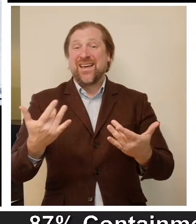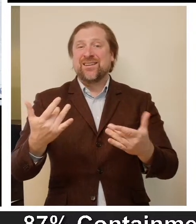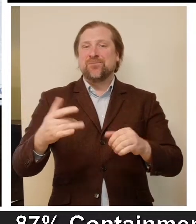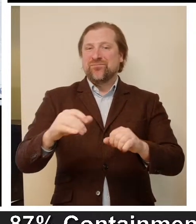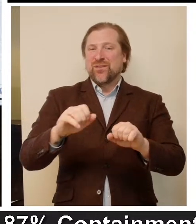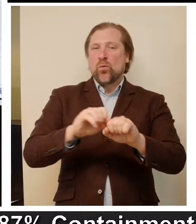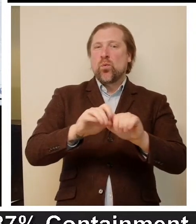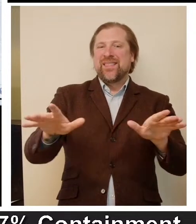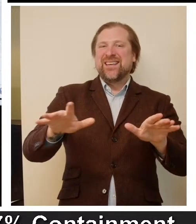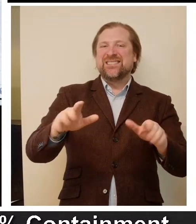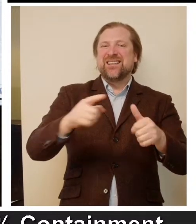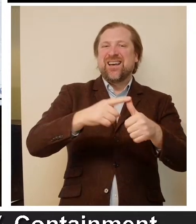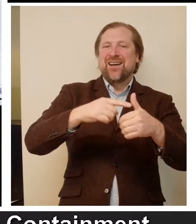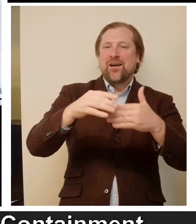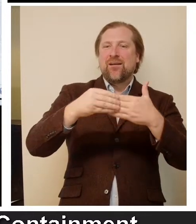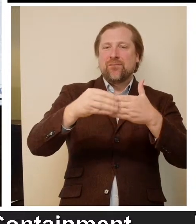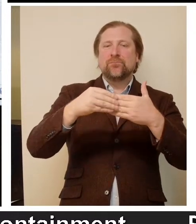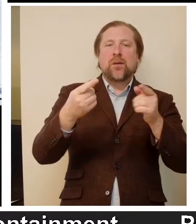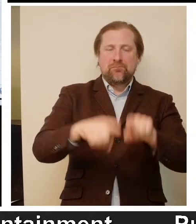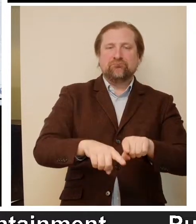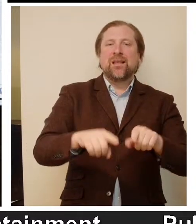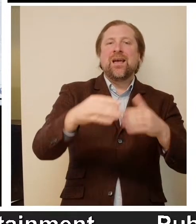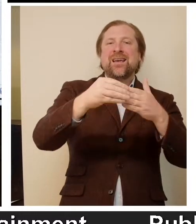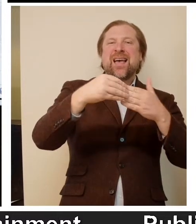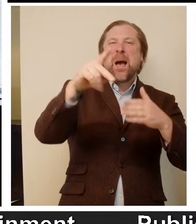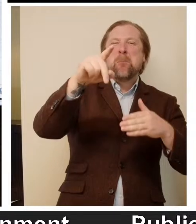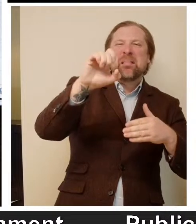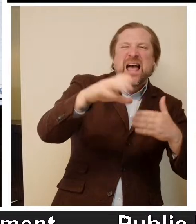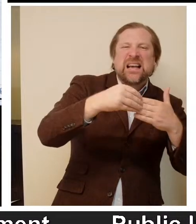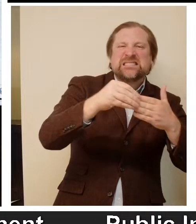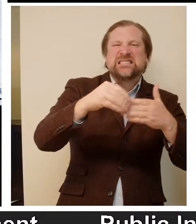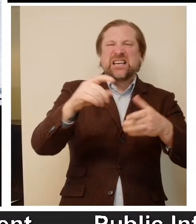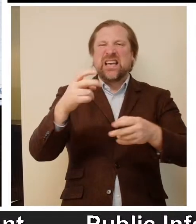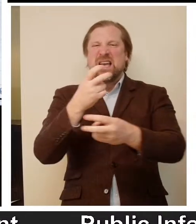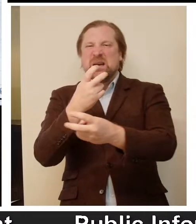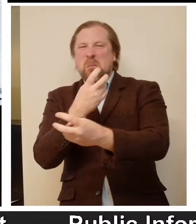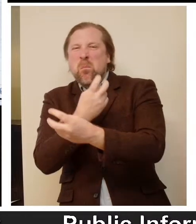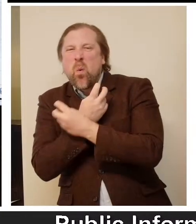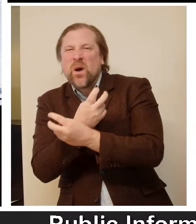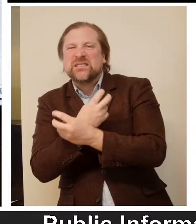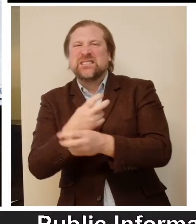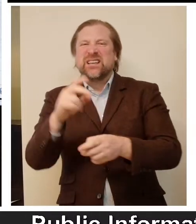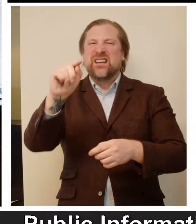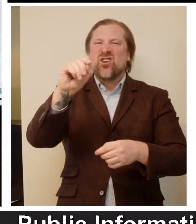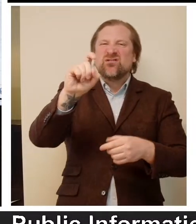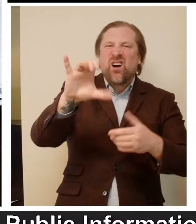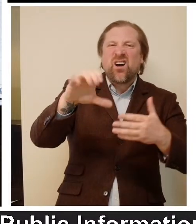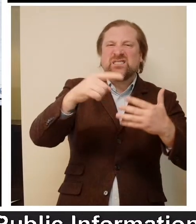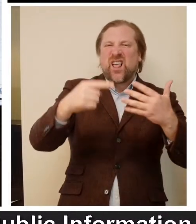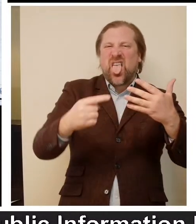of PFAS, plastics, toxics, pollutants, and what we're calling volatile organic